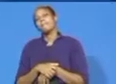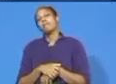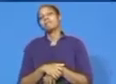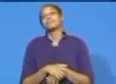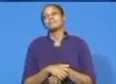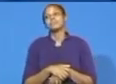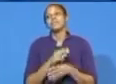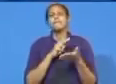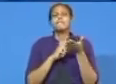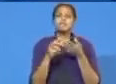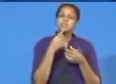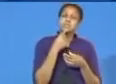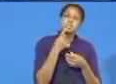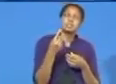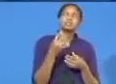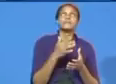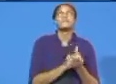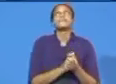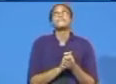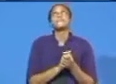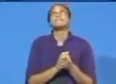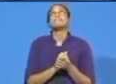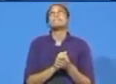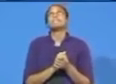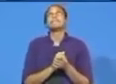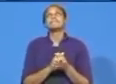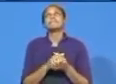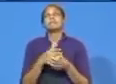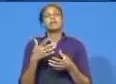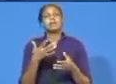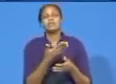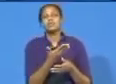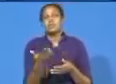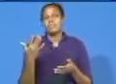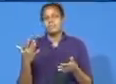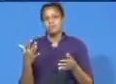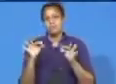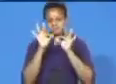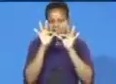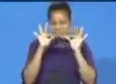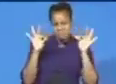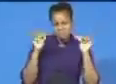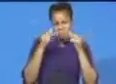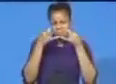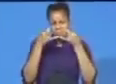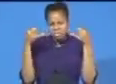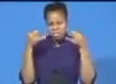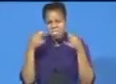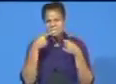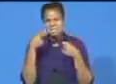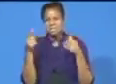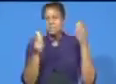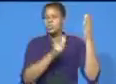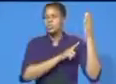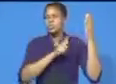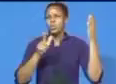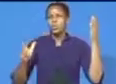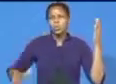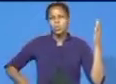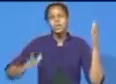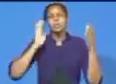that the Lord would give deliverance to a Syrian.